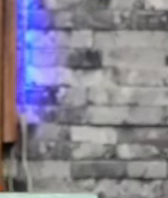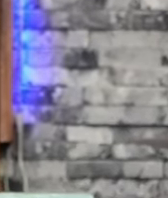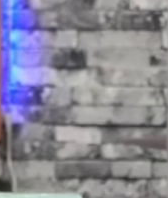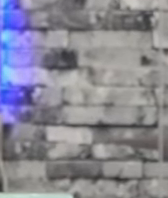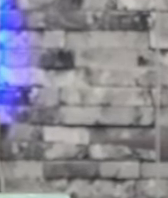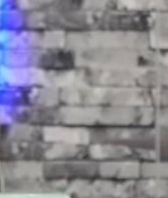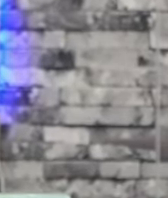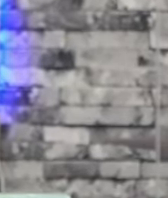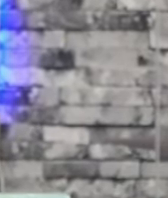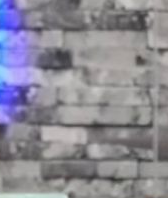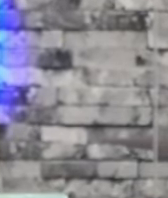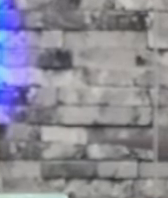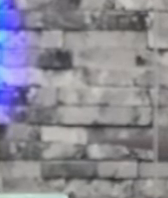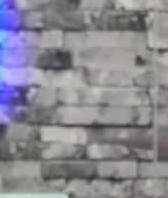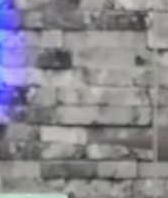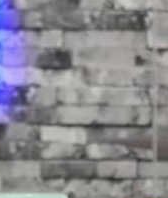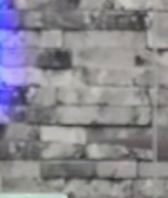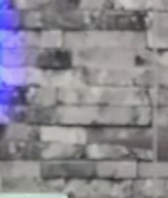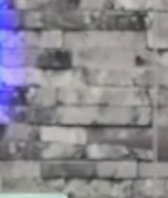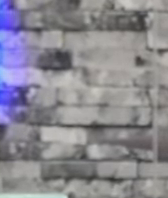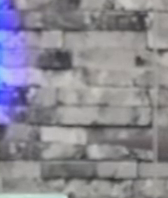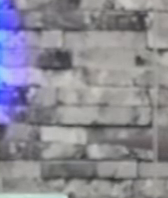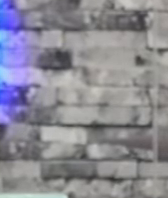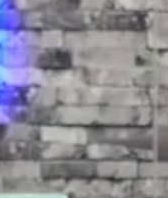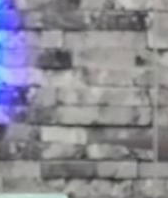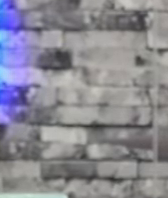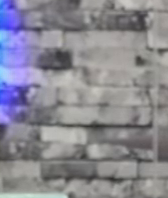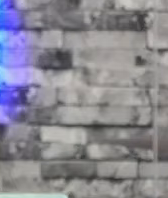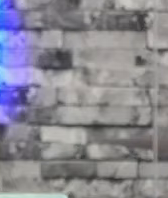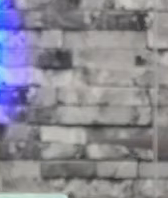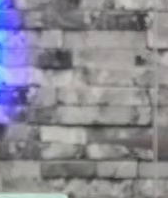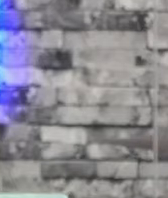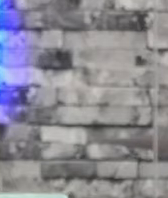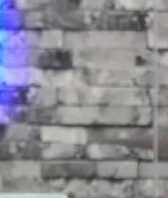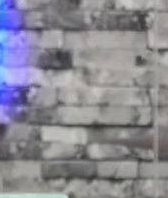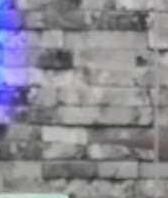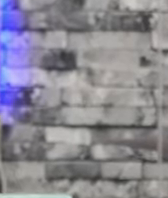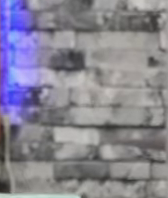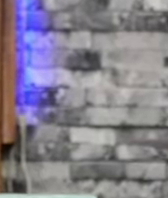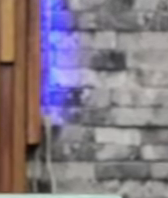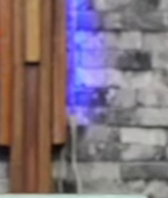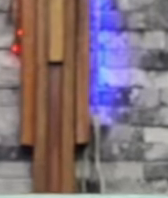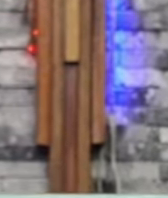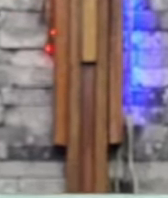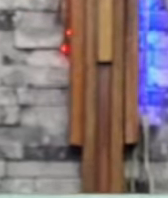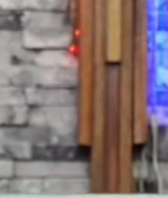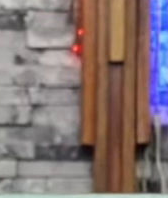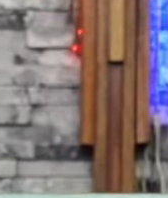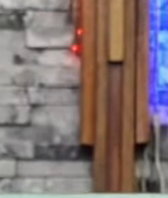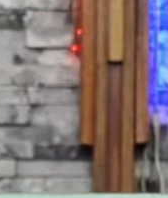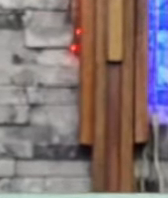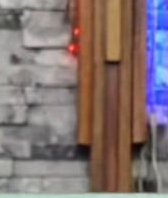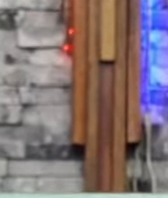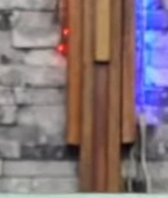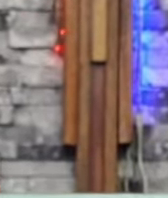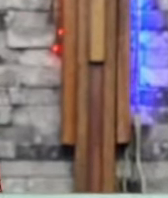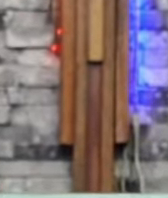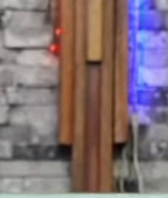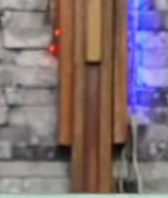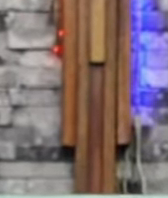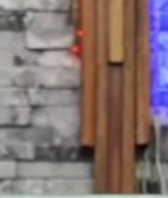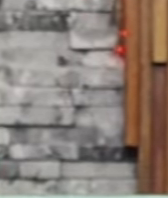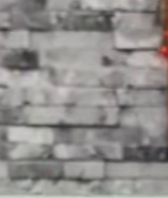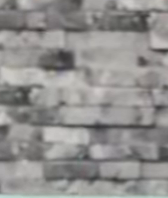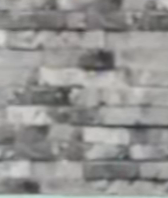man. Habari imenenwa kuhusu mtu. Who was named Horatio Spafford. Ambaye alikuwa anaitwa Horatio Spafford. Now